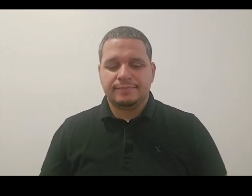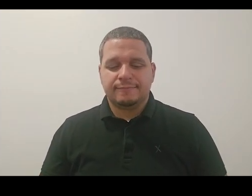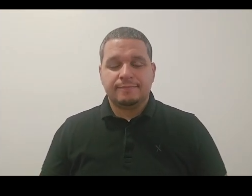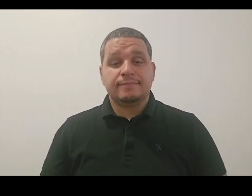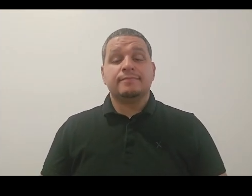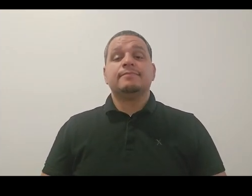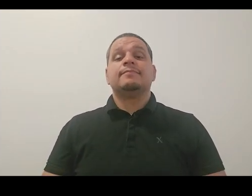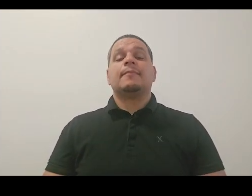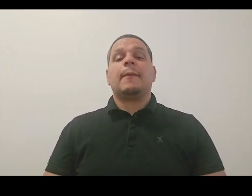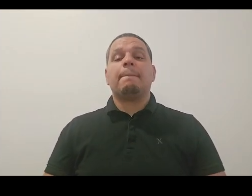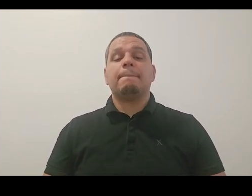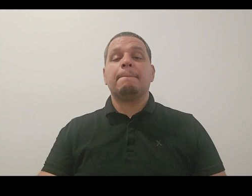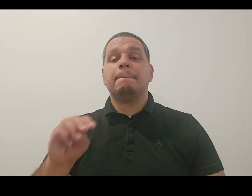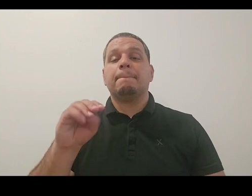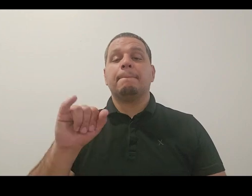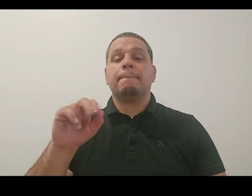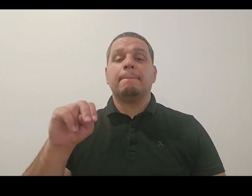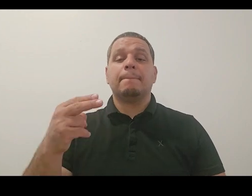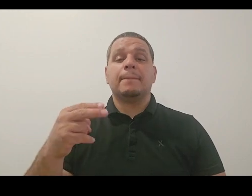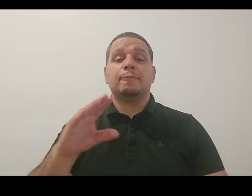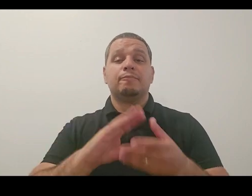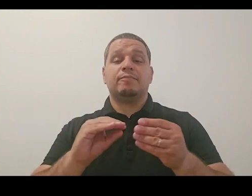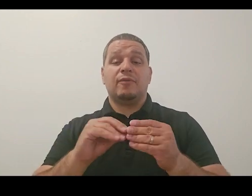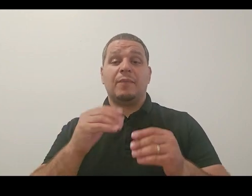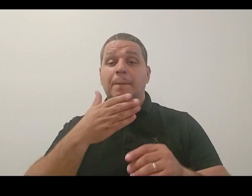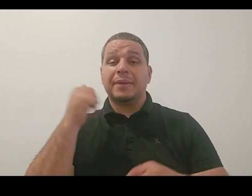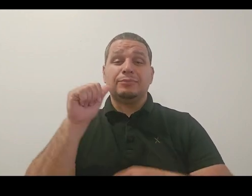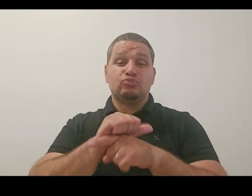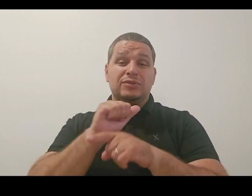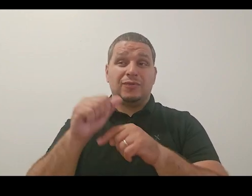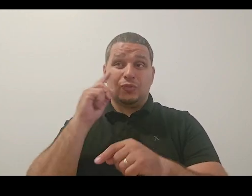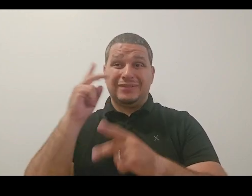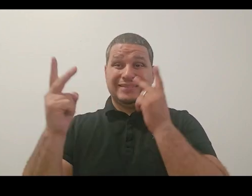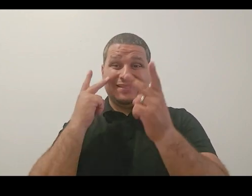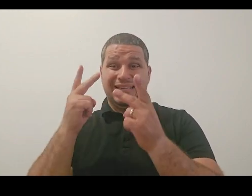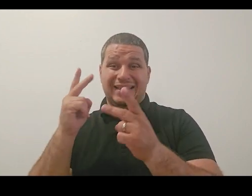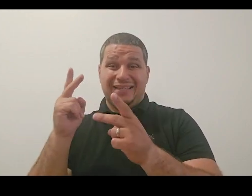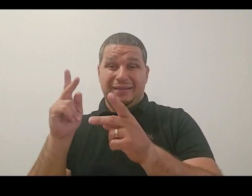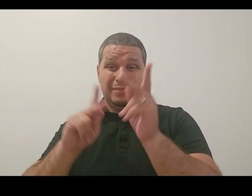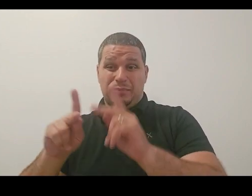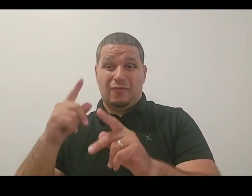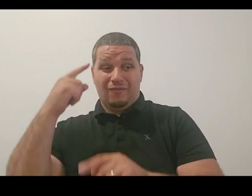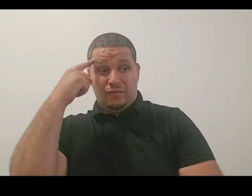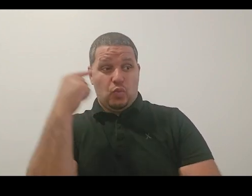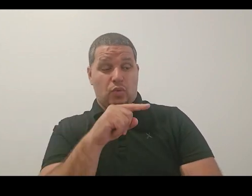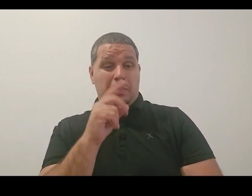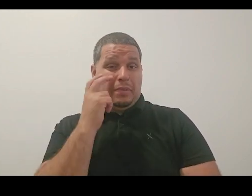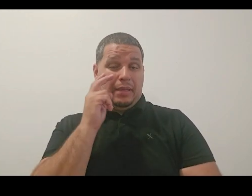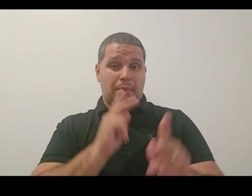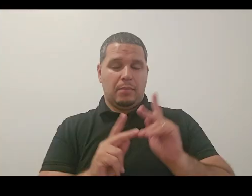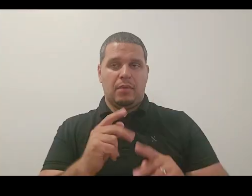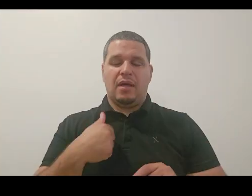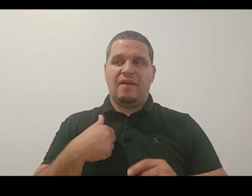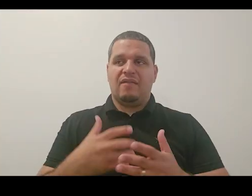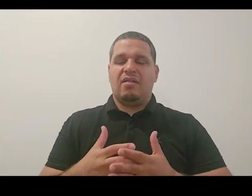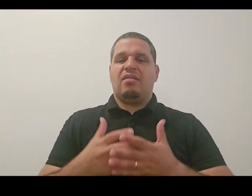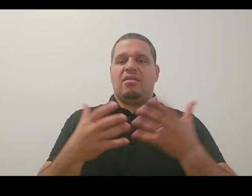nice. So when it comes to best practices for sighted folks interacting with Black